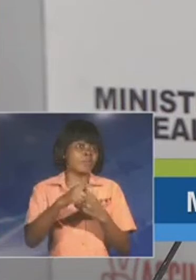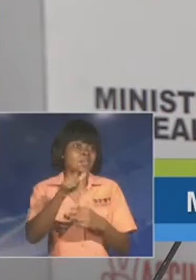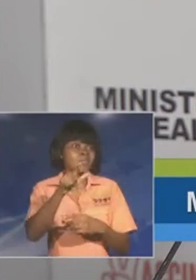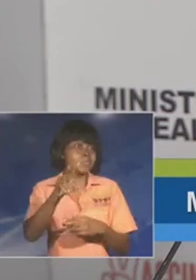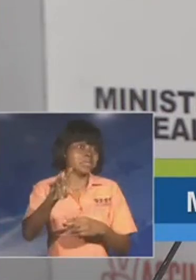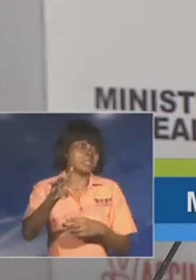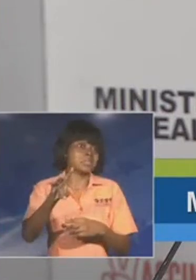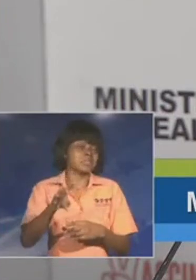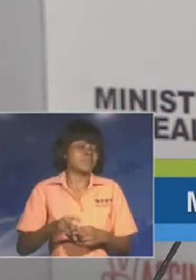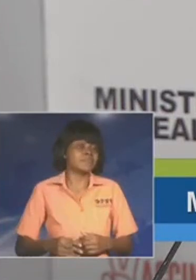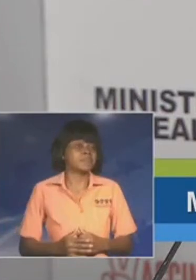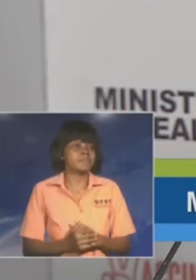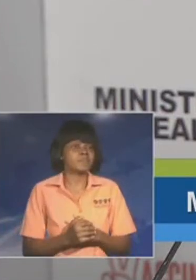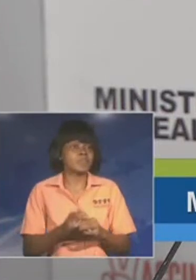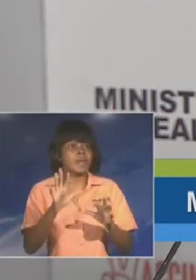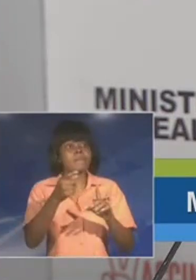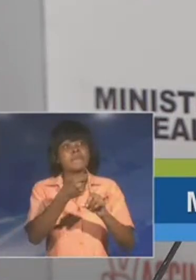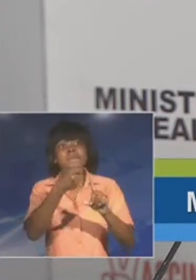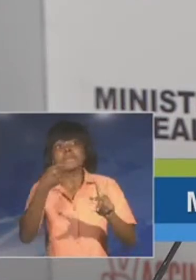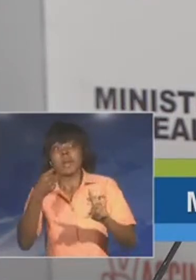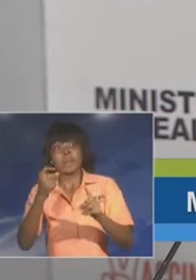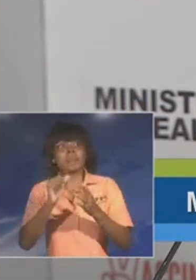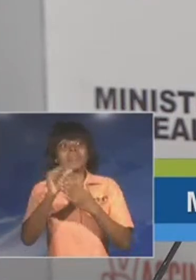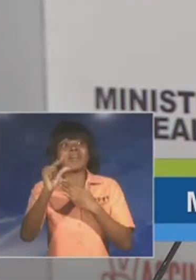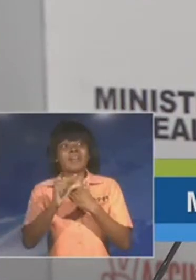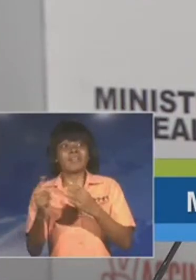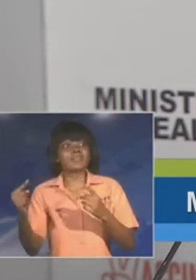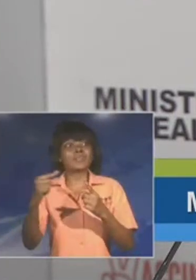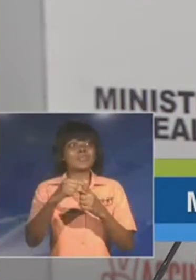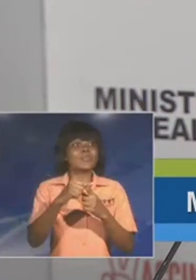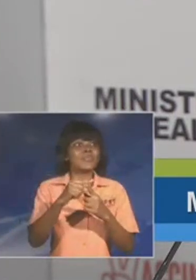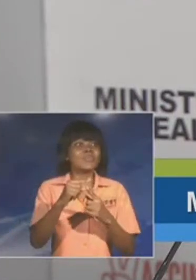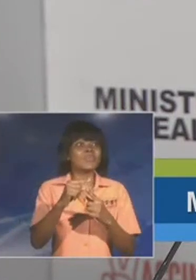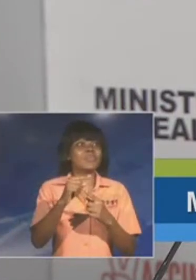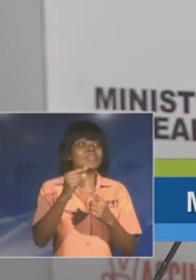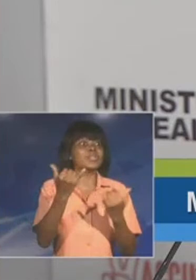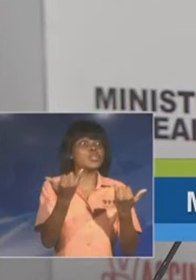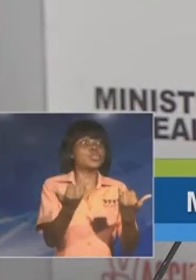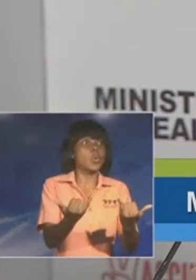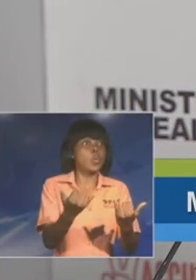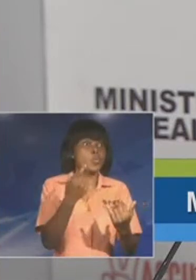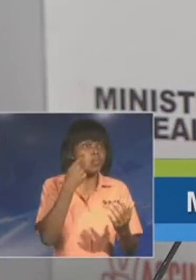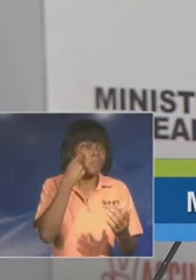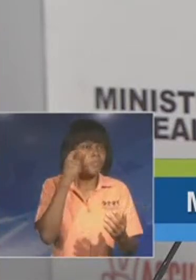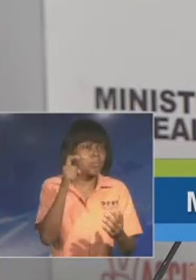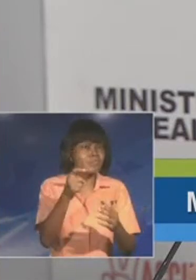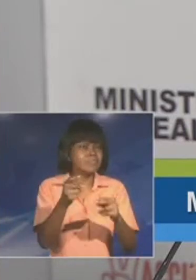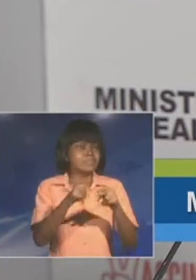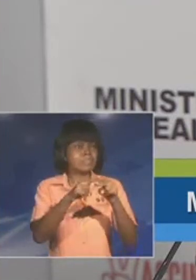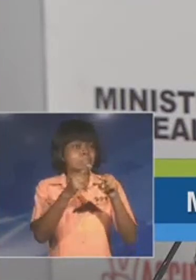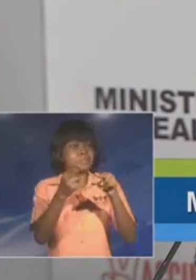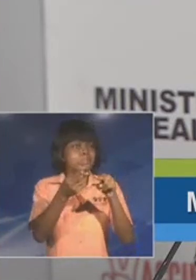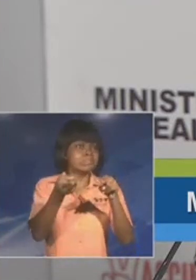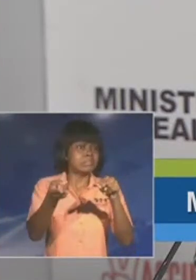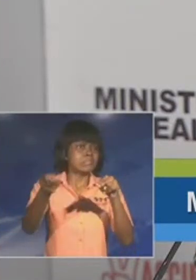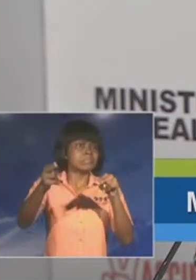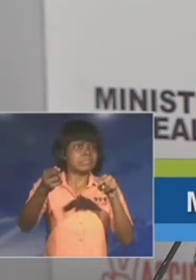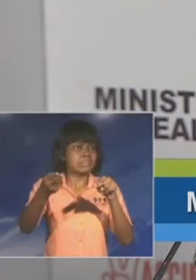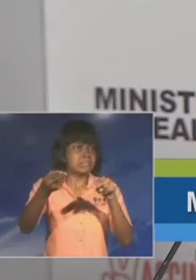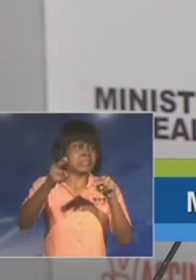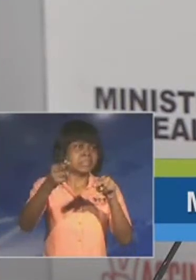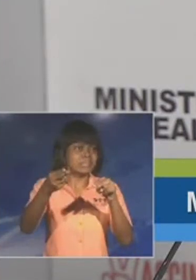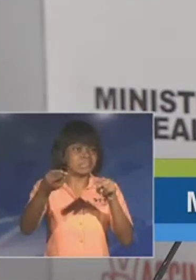And from April 26th to present, we have now noticed an occupancy that has been slowly increasing